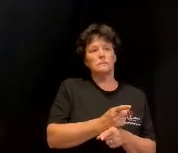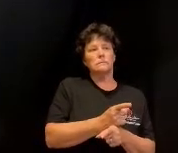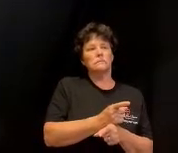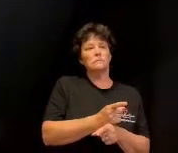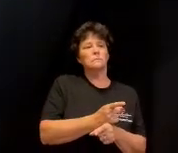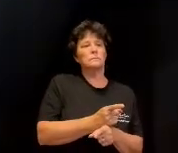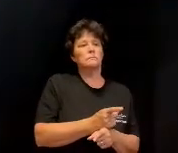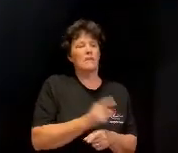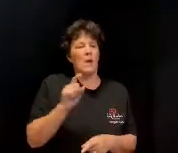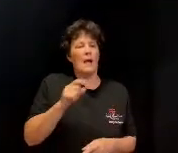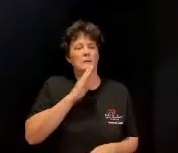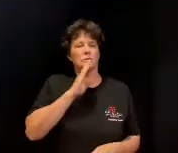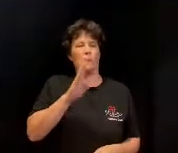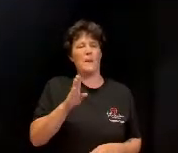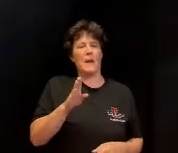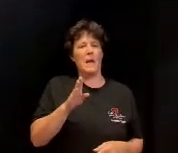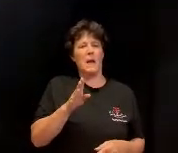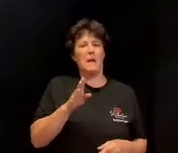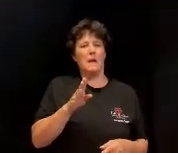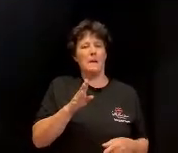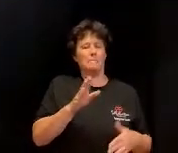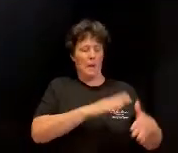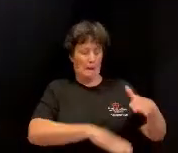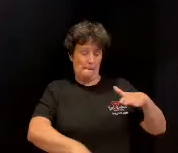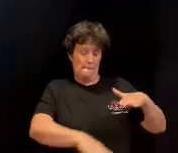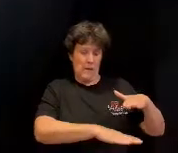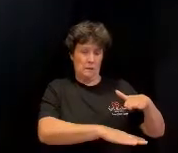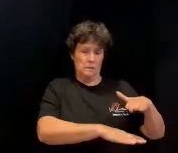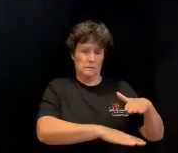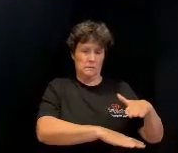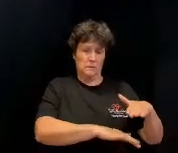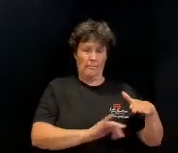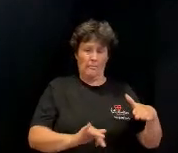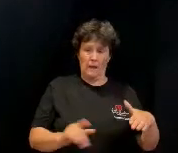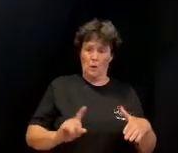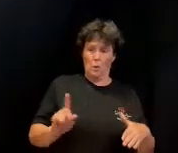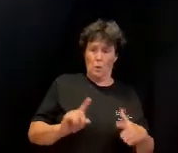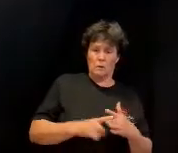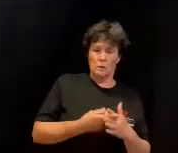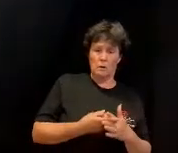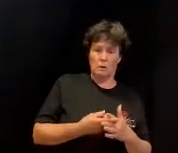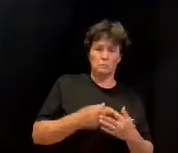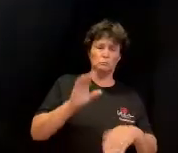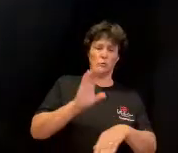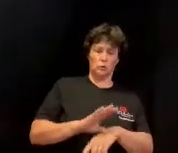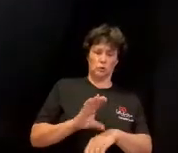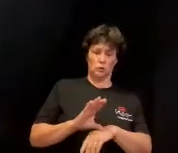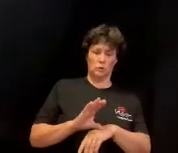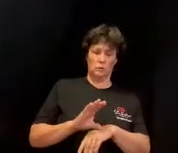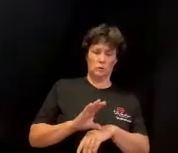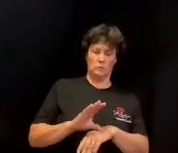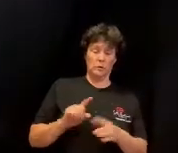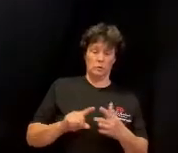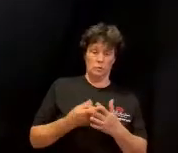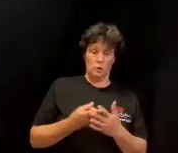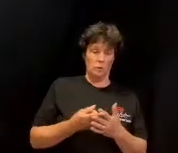So there has to be this standard, and the church is this standard. The church is a standard in the world, and it's important that we don't lose our